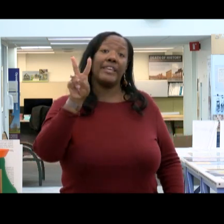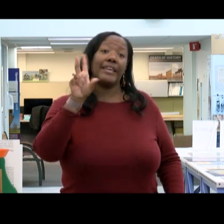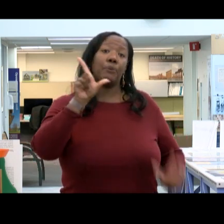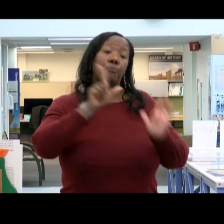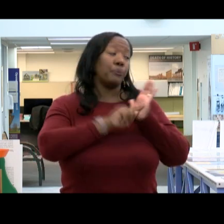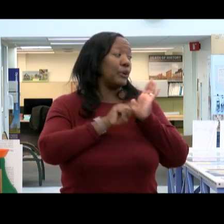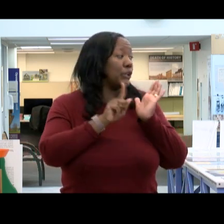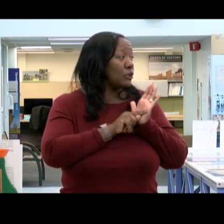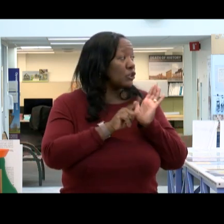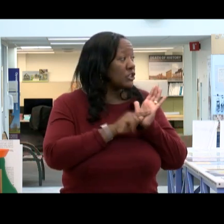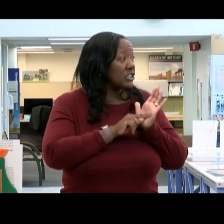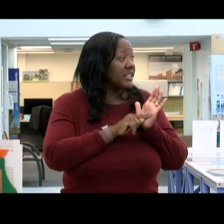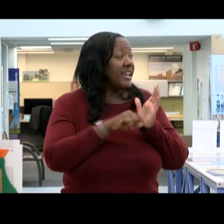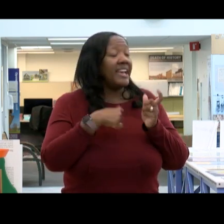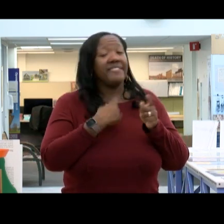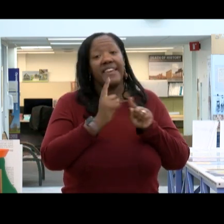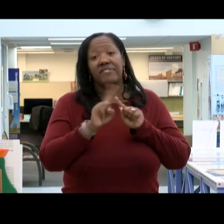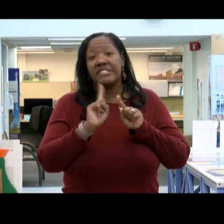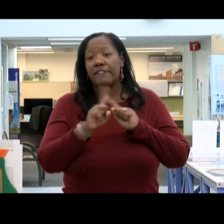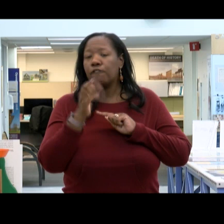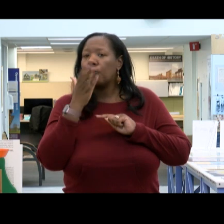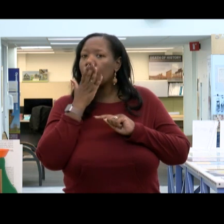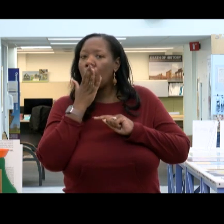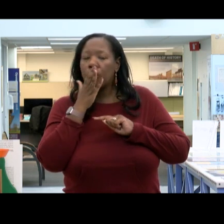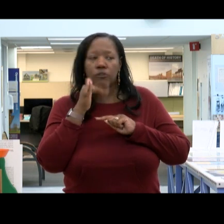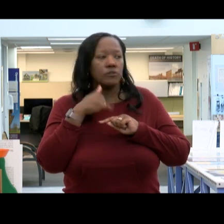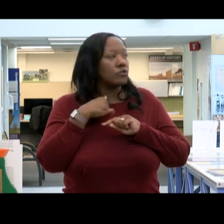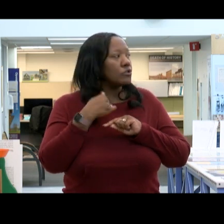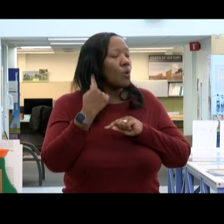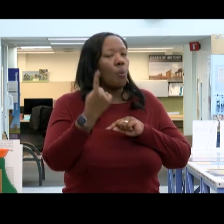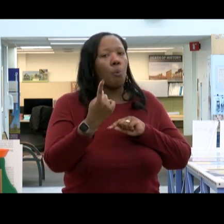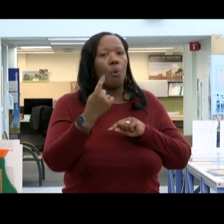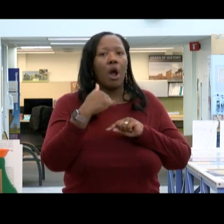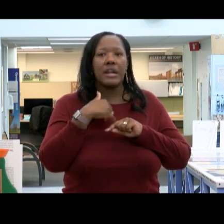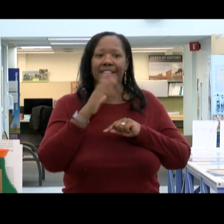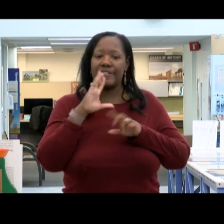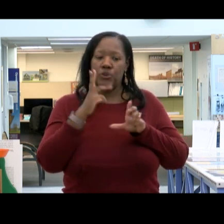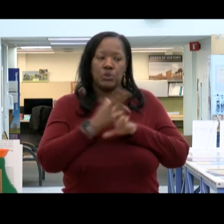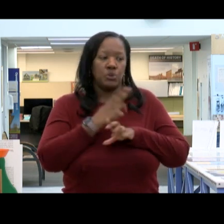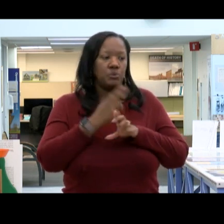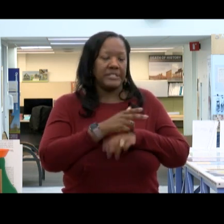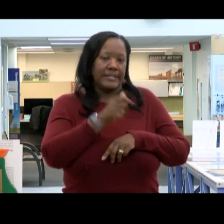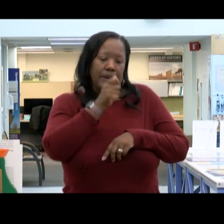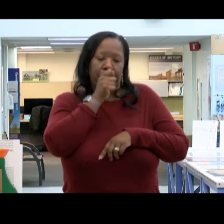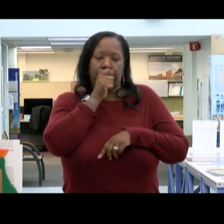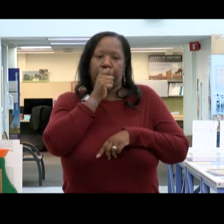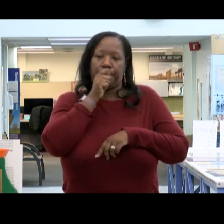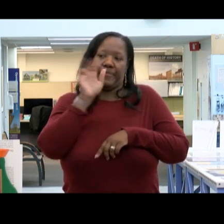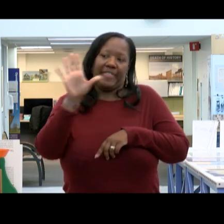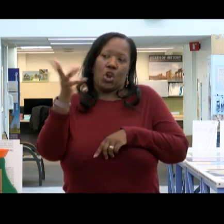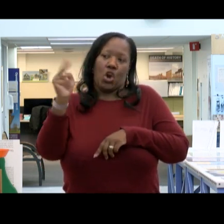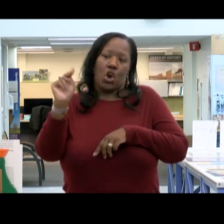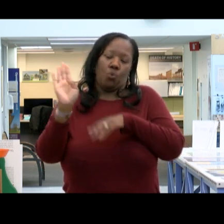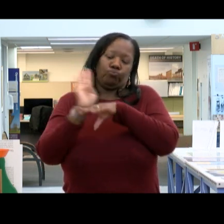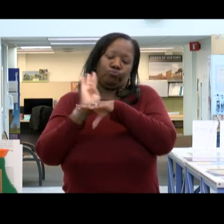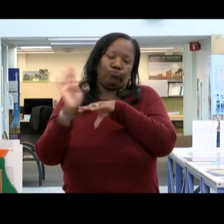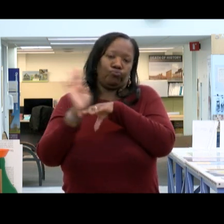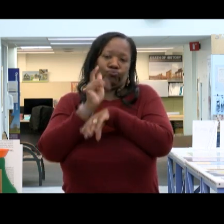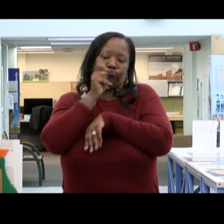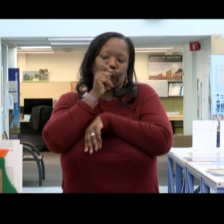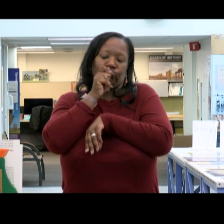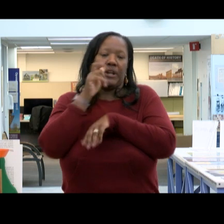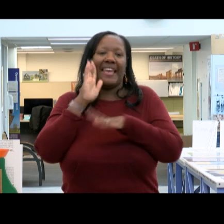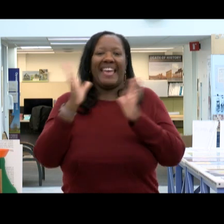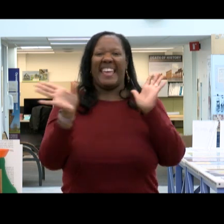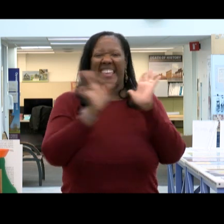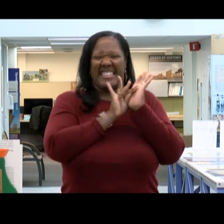different channels for different color inks. So in one of those channels, they're putting in a proprietary adhesive. So that's the first layer going down, and then